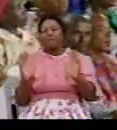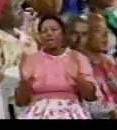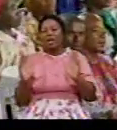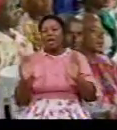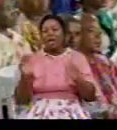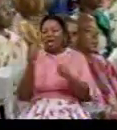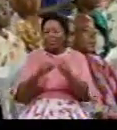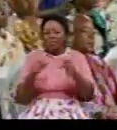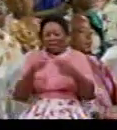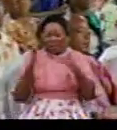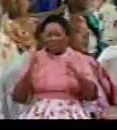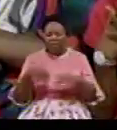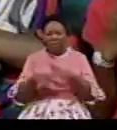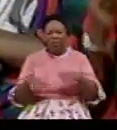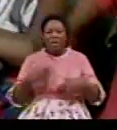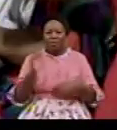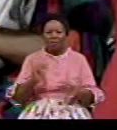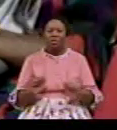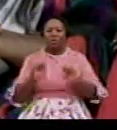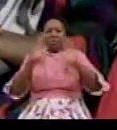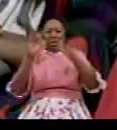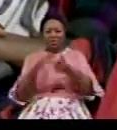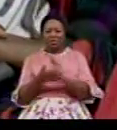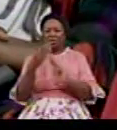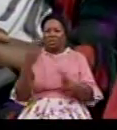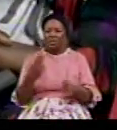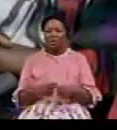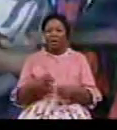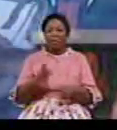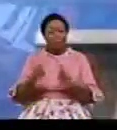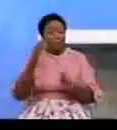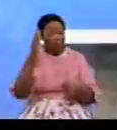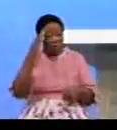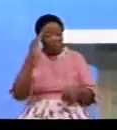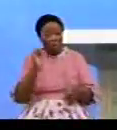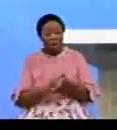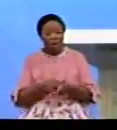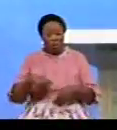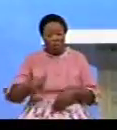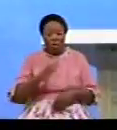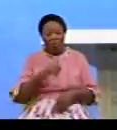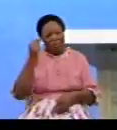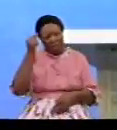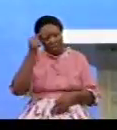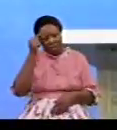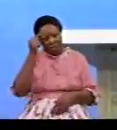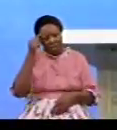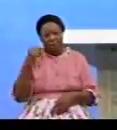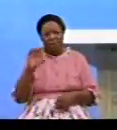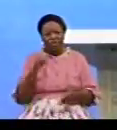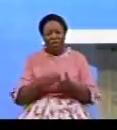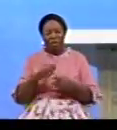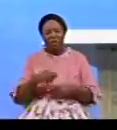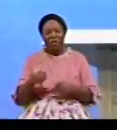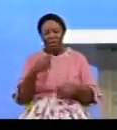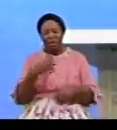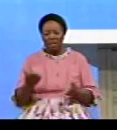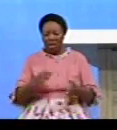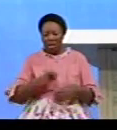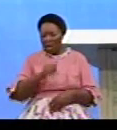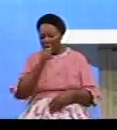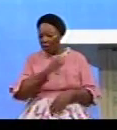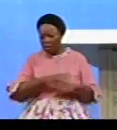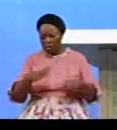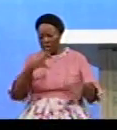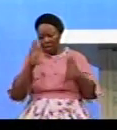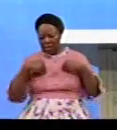staying where you are. He'll bless the work of your hand. He'll bless the plan of your life. He will